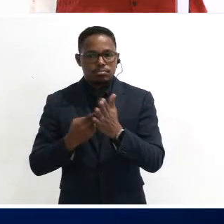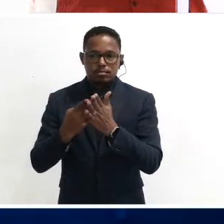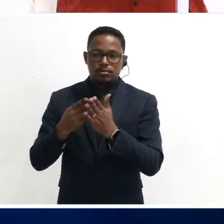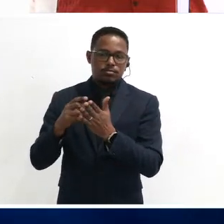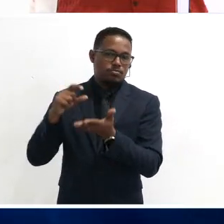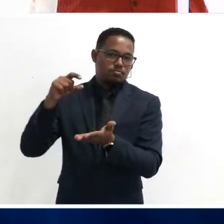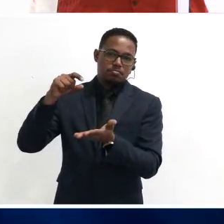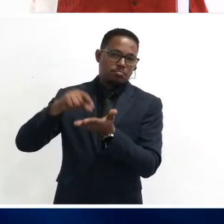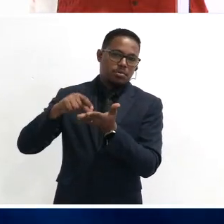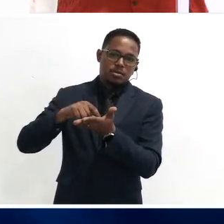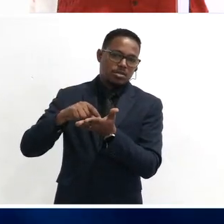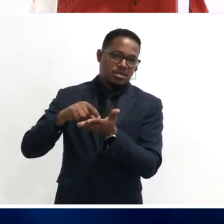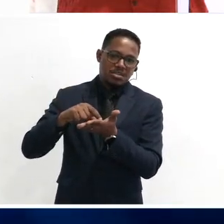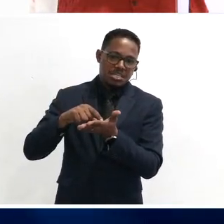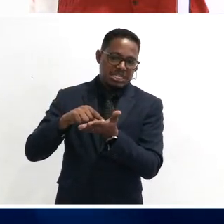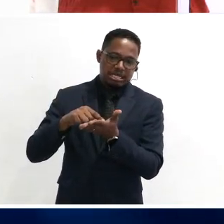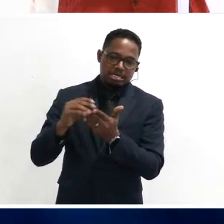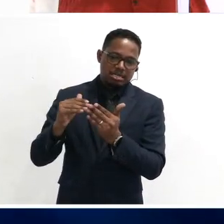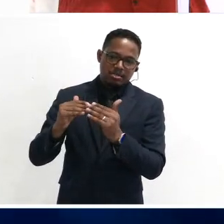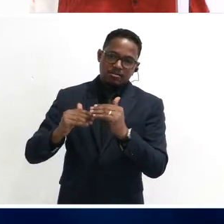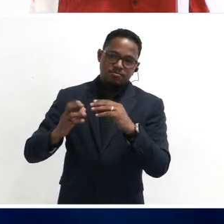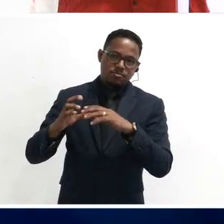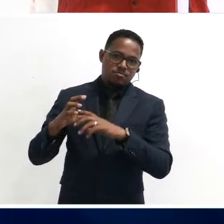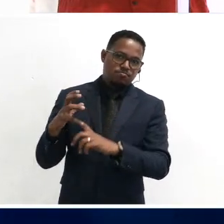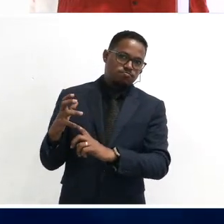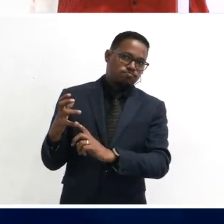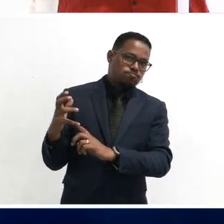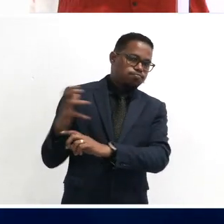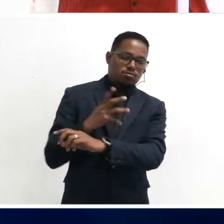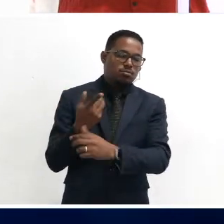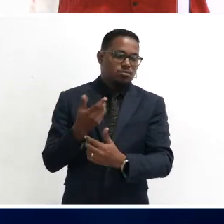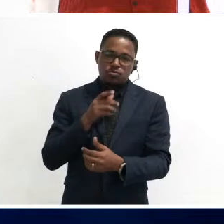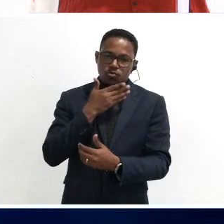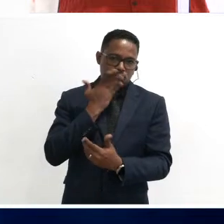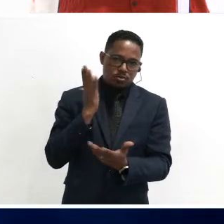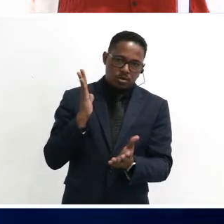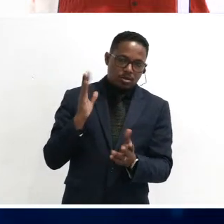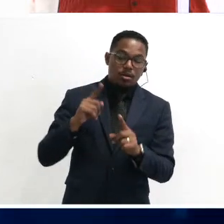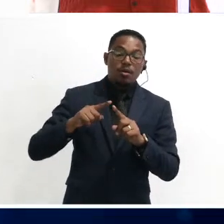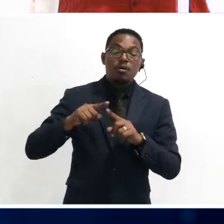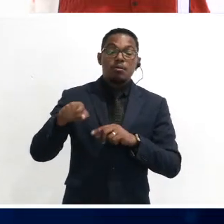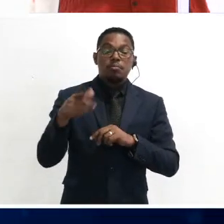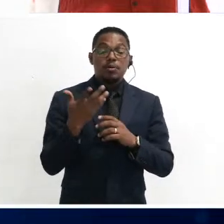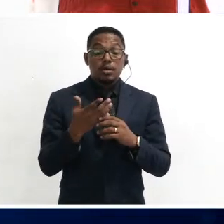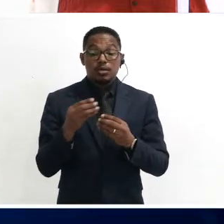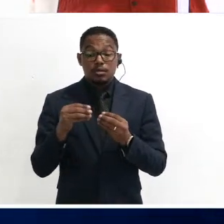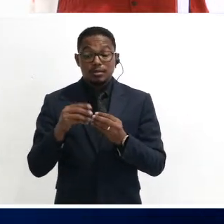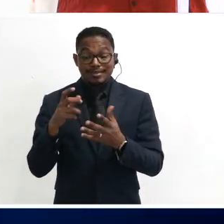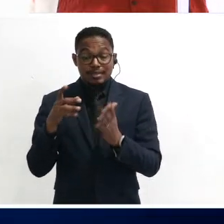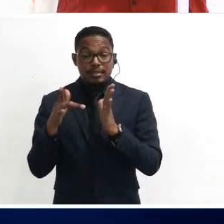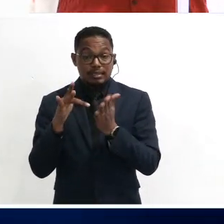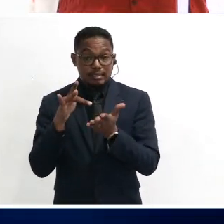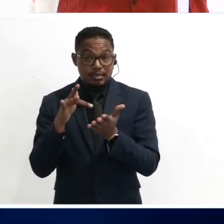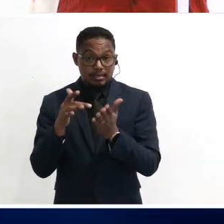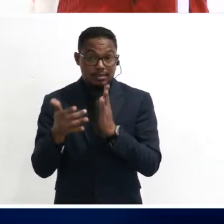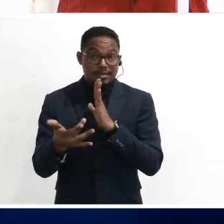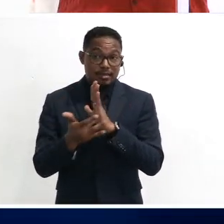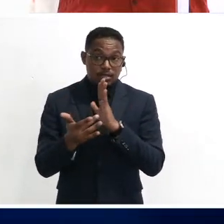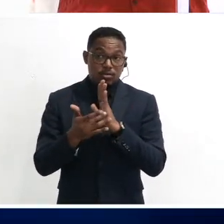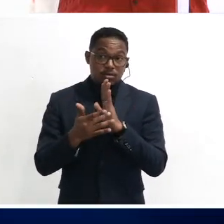much after that and probably not adopt much because the cost is prohibitive for their needs.